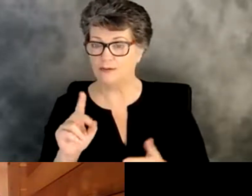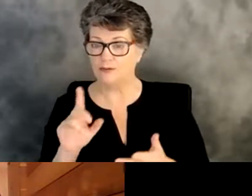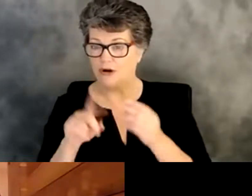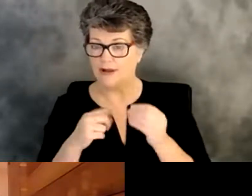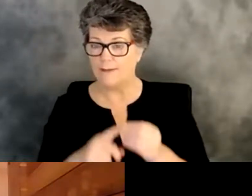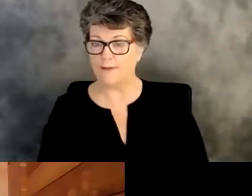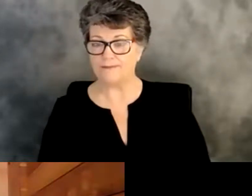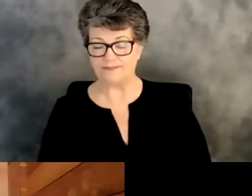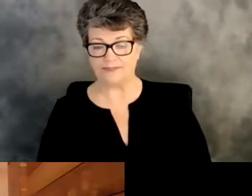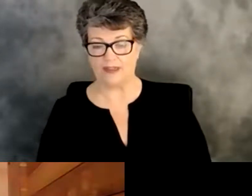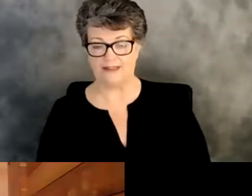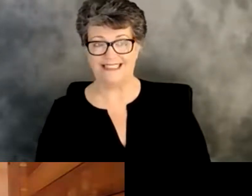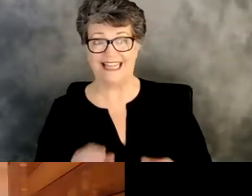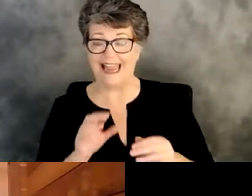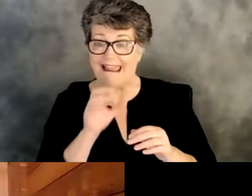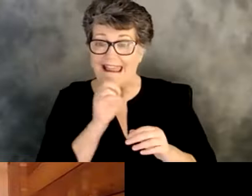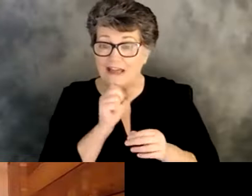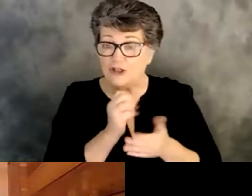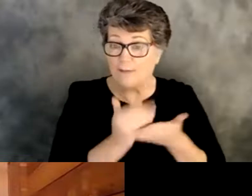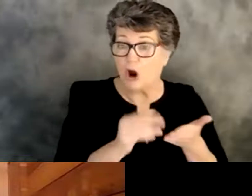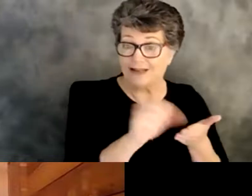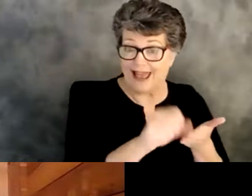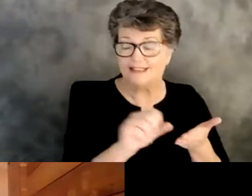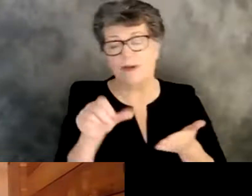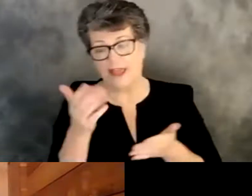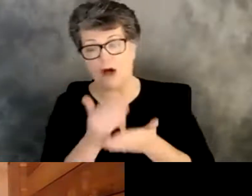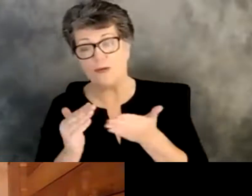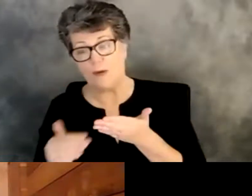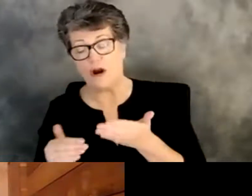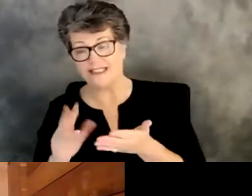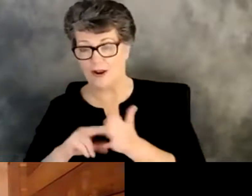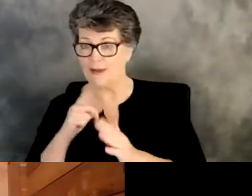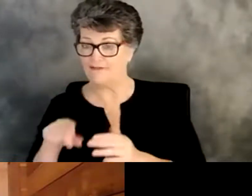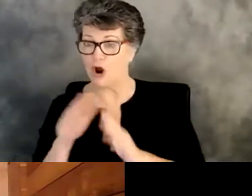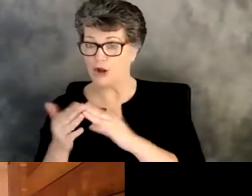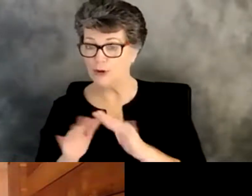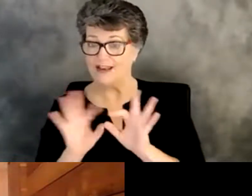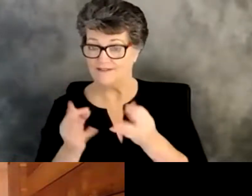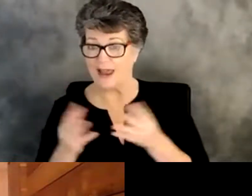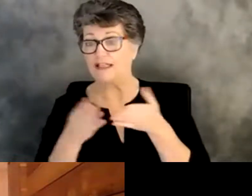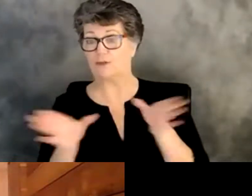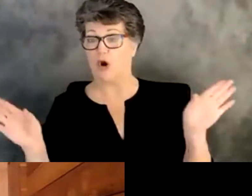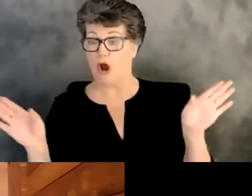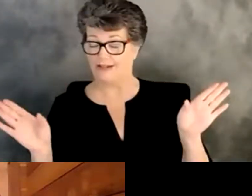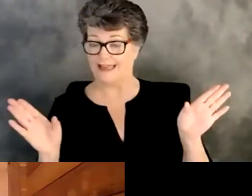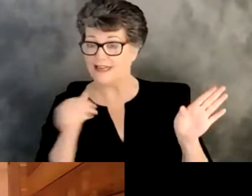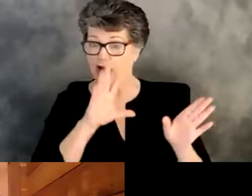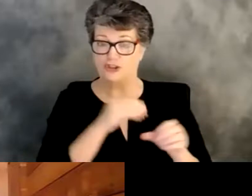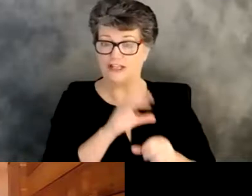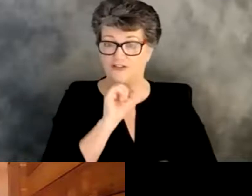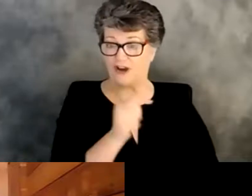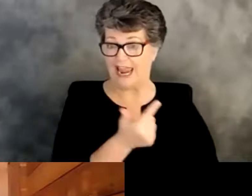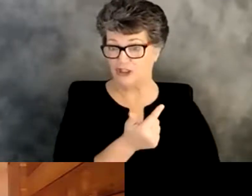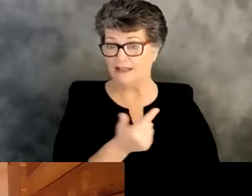in the aging parts of this budget, but also the other parts that are meant for our communities and families broadly, and making sure that there's